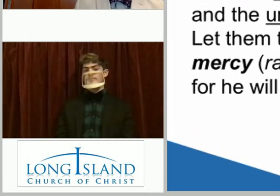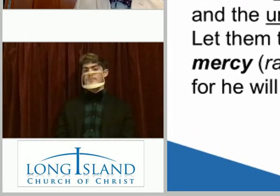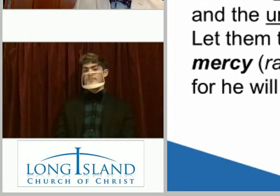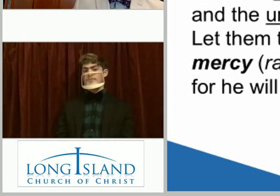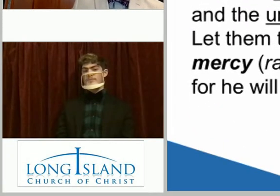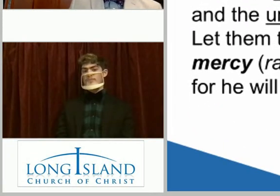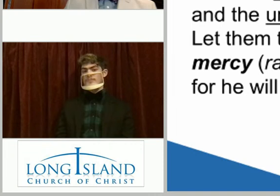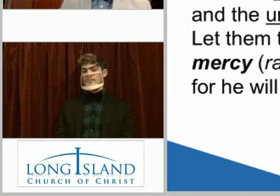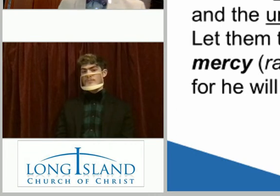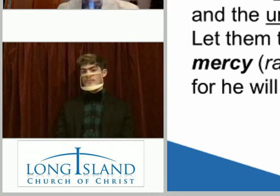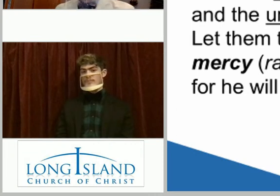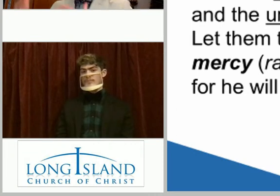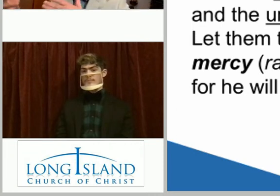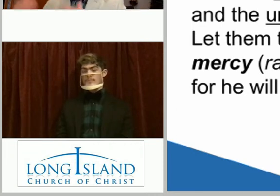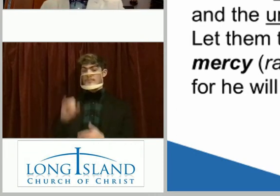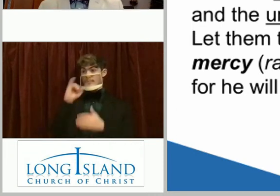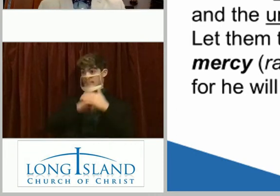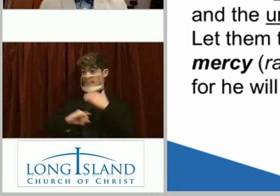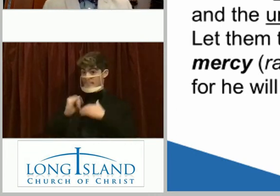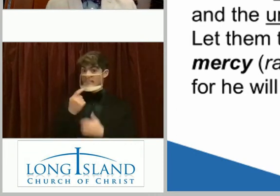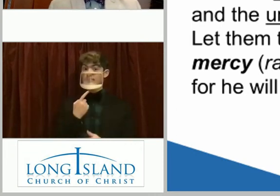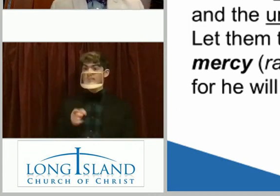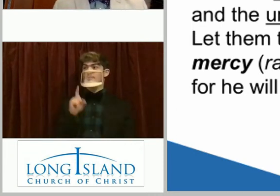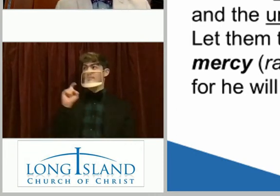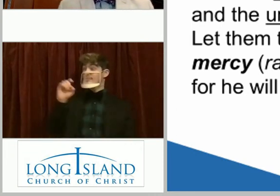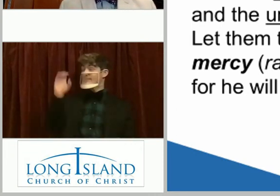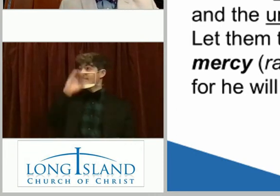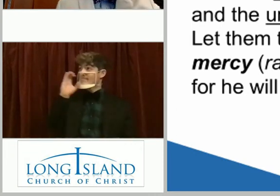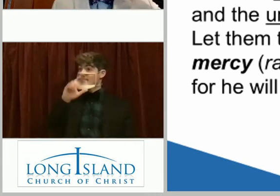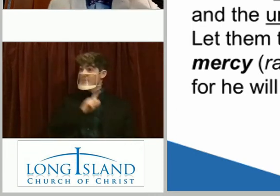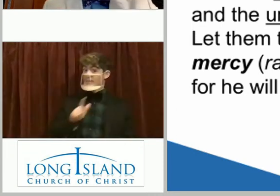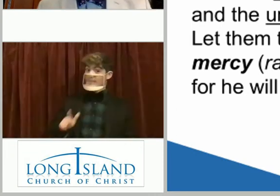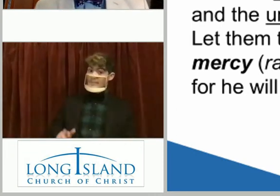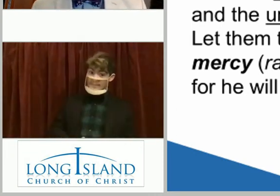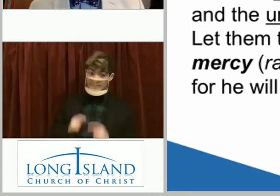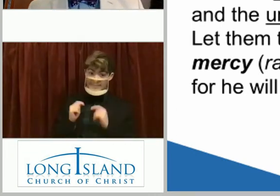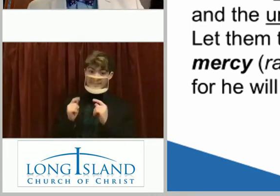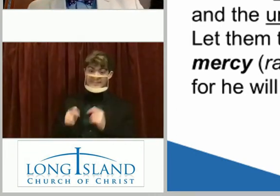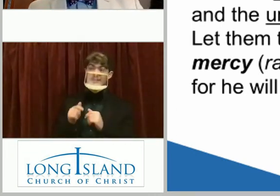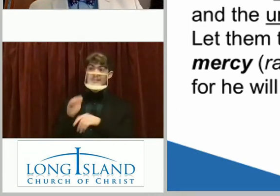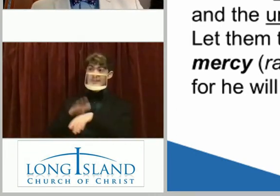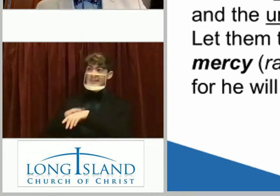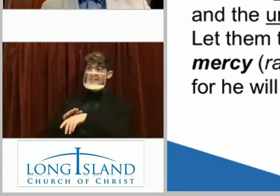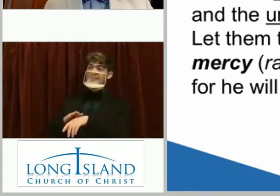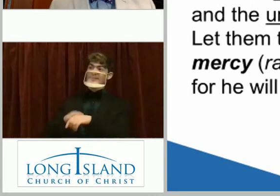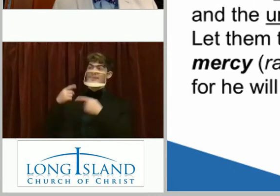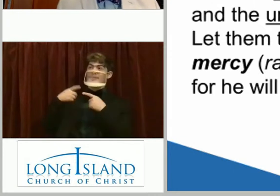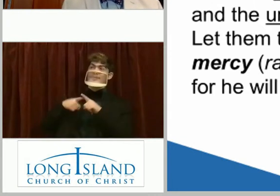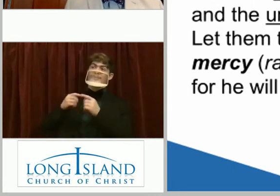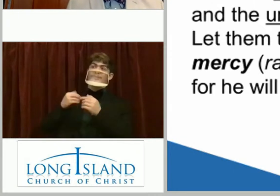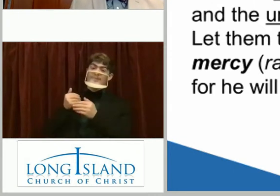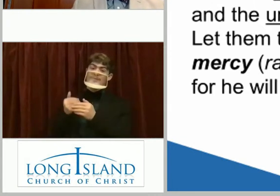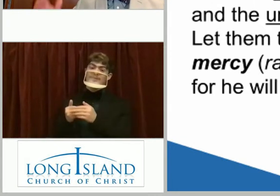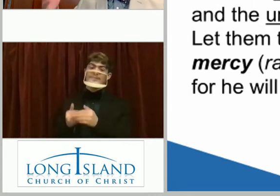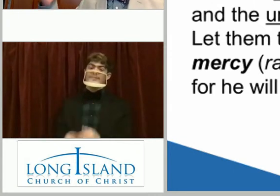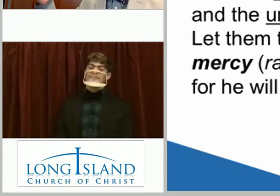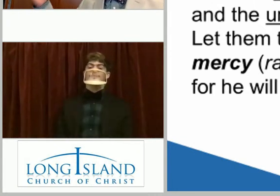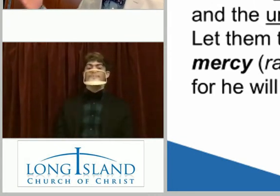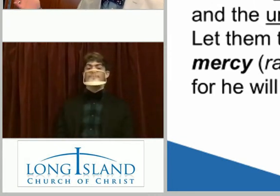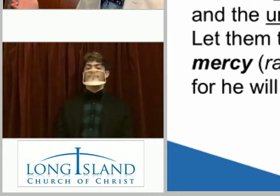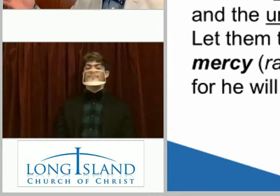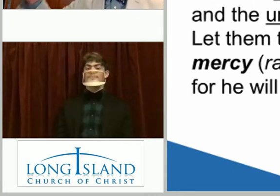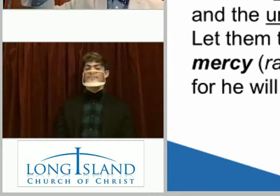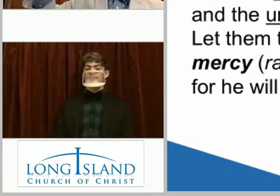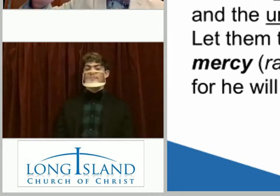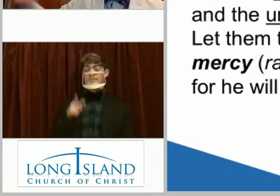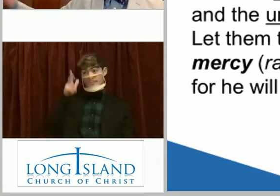here. He says, seek the Lord while he may be found. Call on him while he is near. Let the